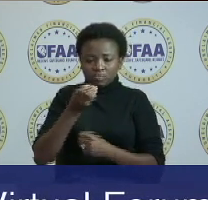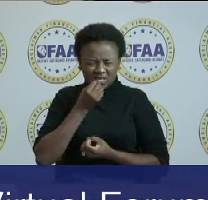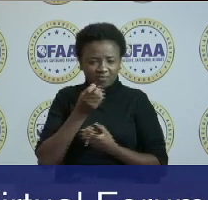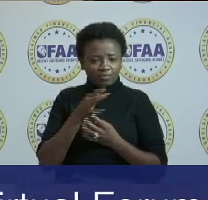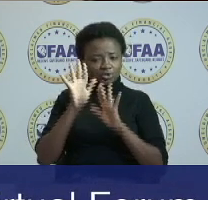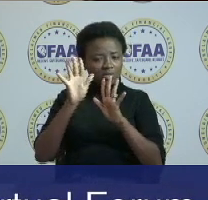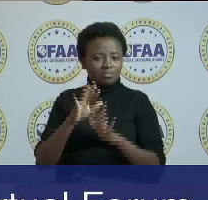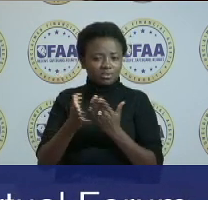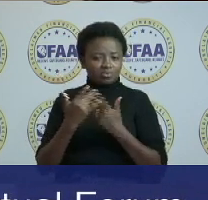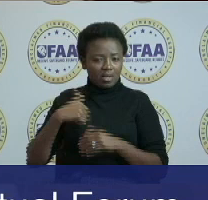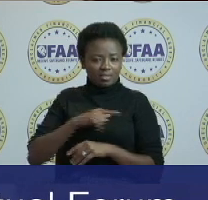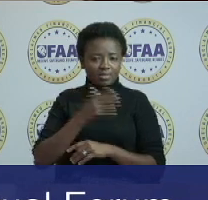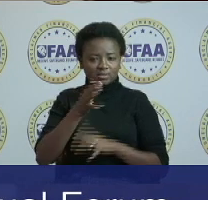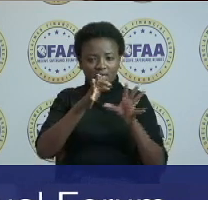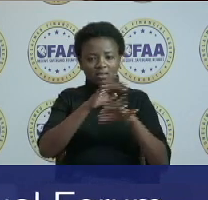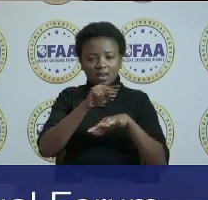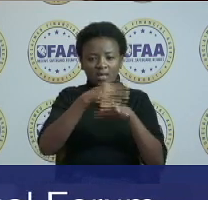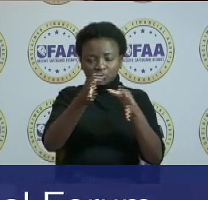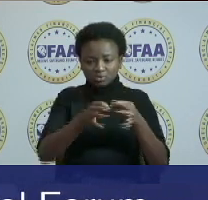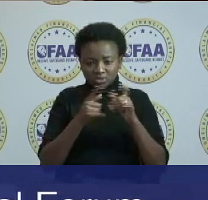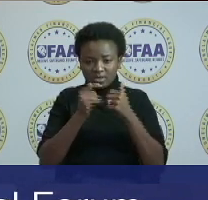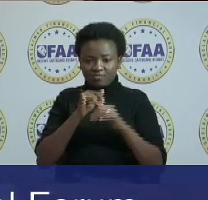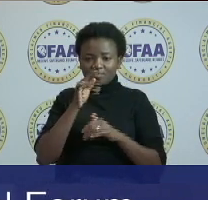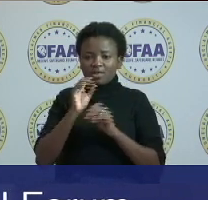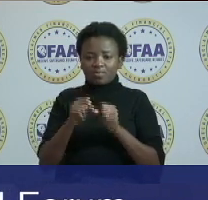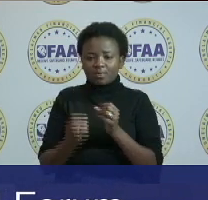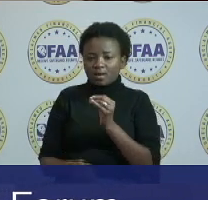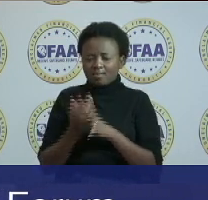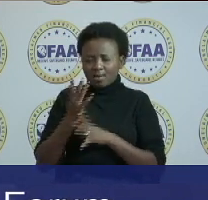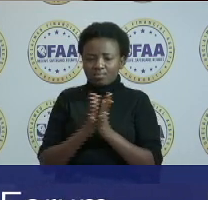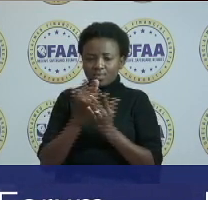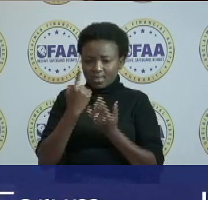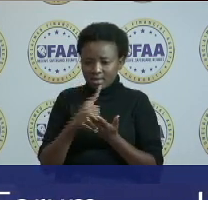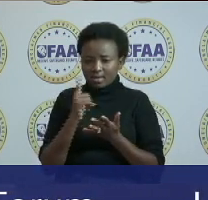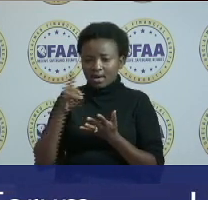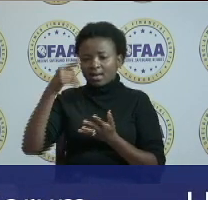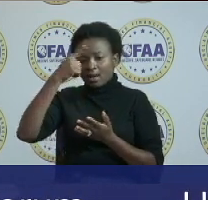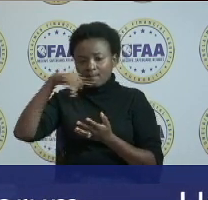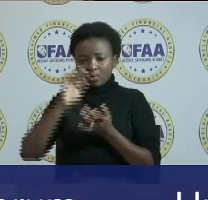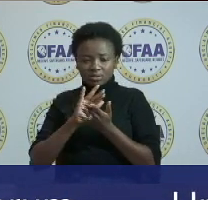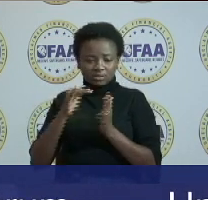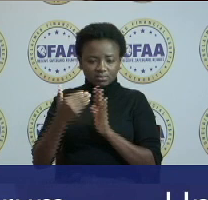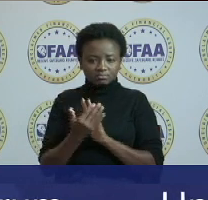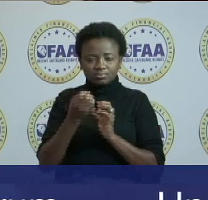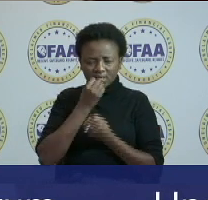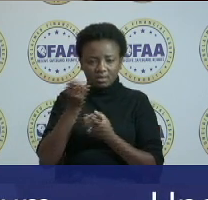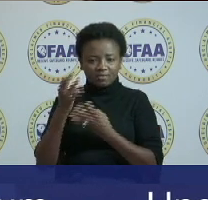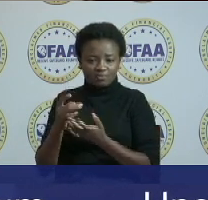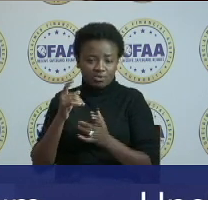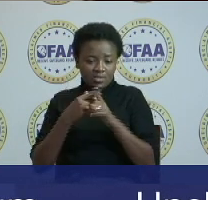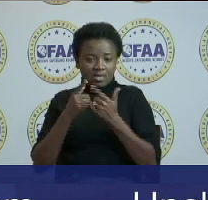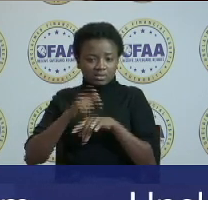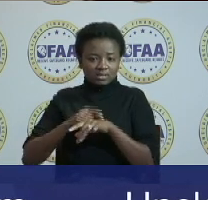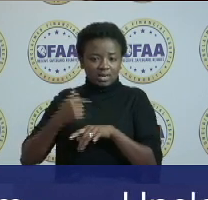National Treasury so that we can come up with the right policy direction so that we can do something that when you stand back,